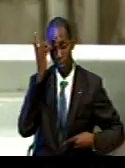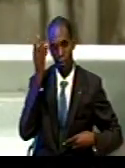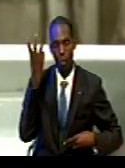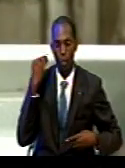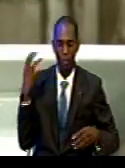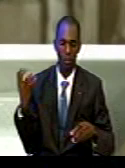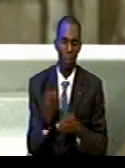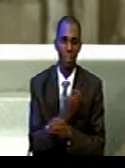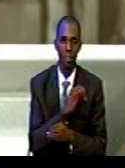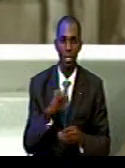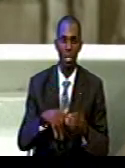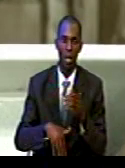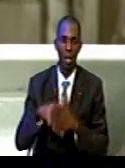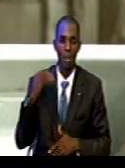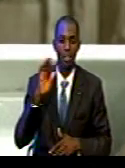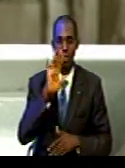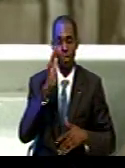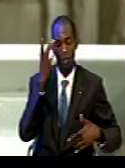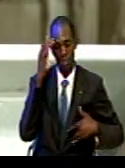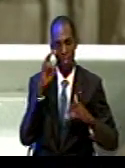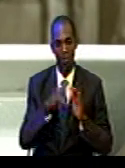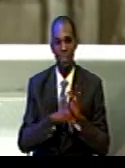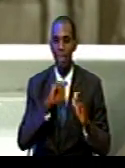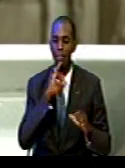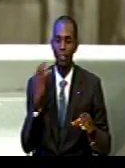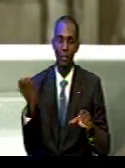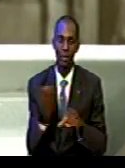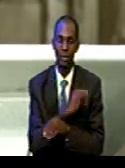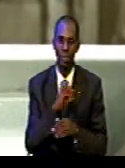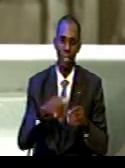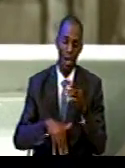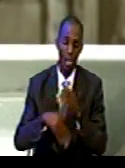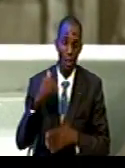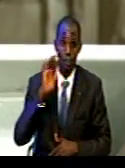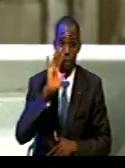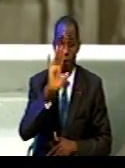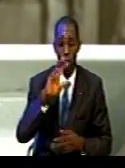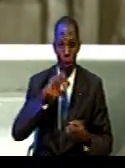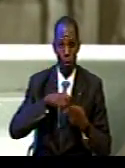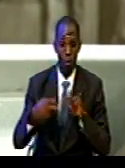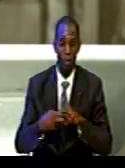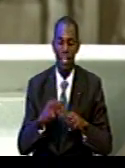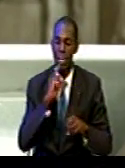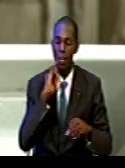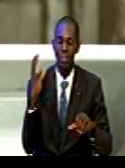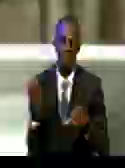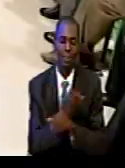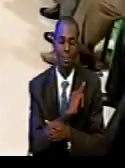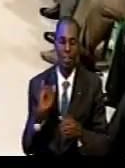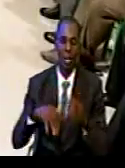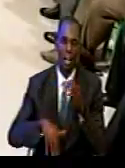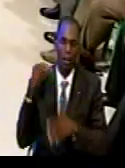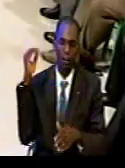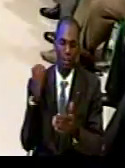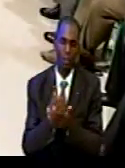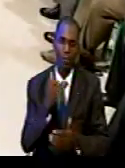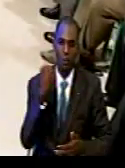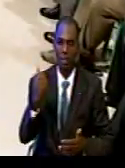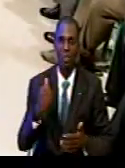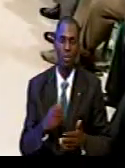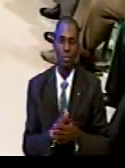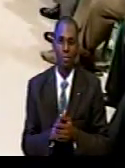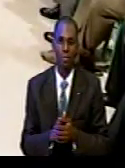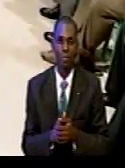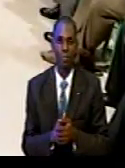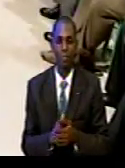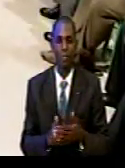out, bacteria was flushed out. And your sickness has been flushed out. I say